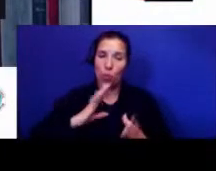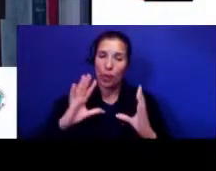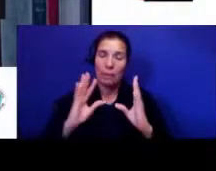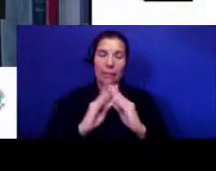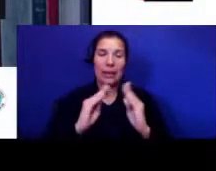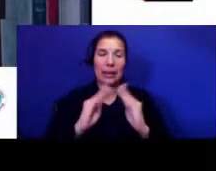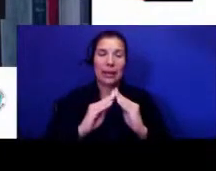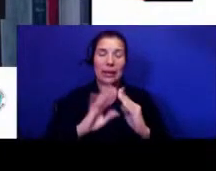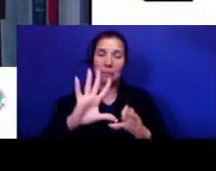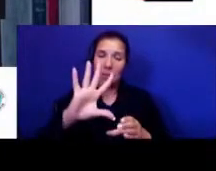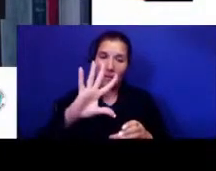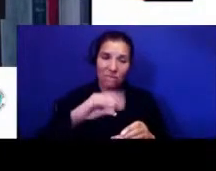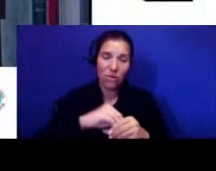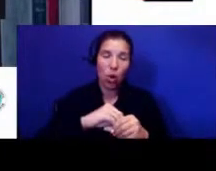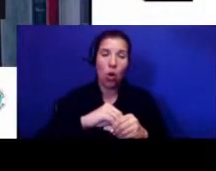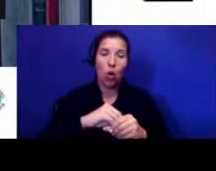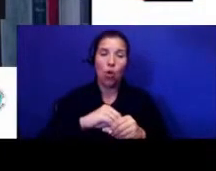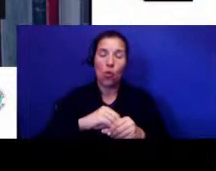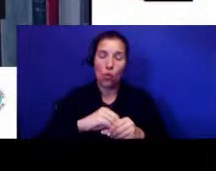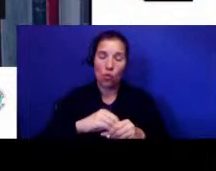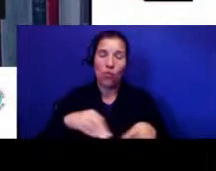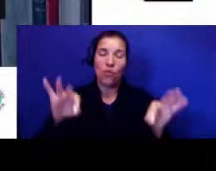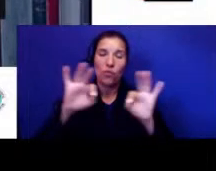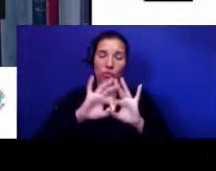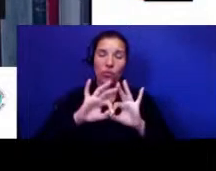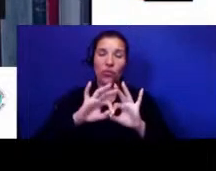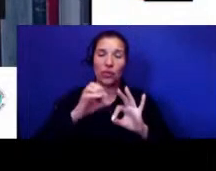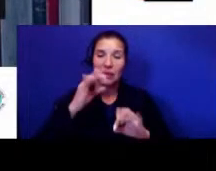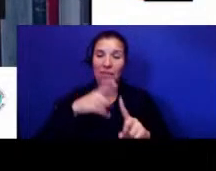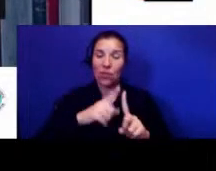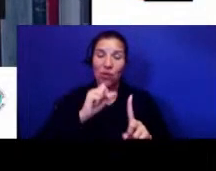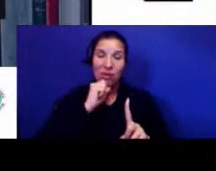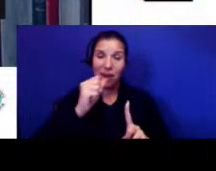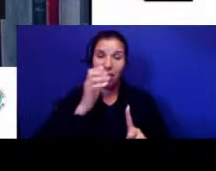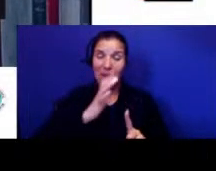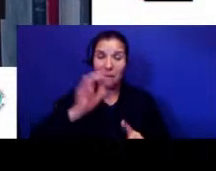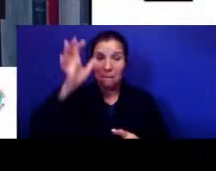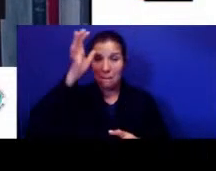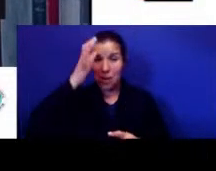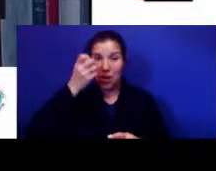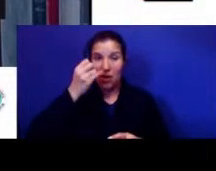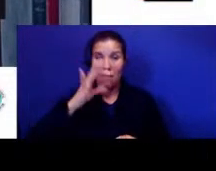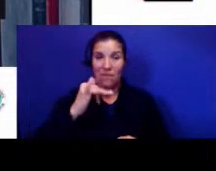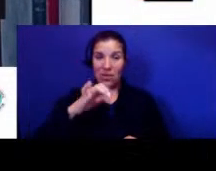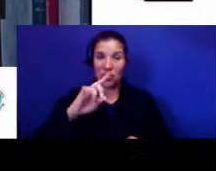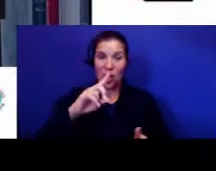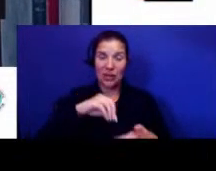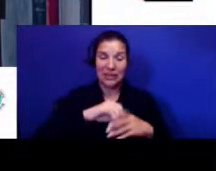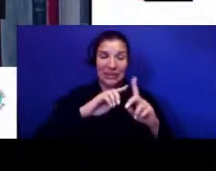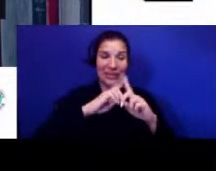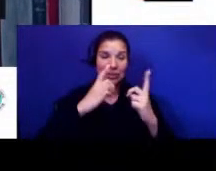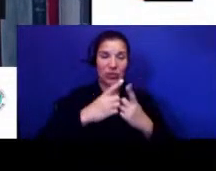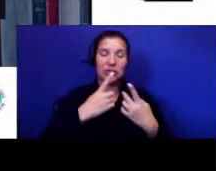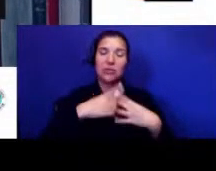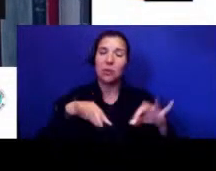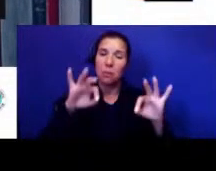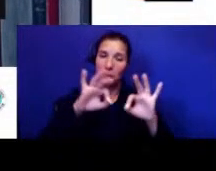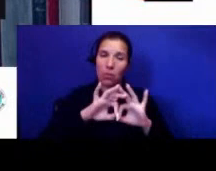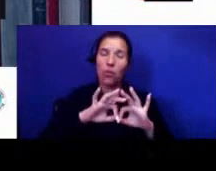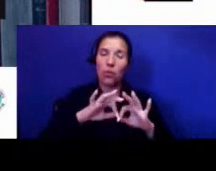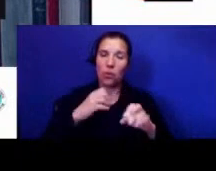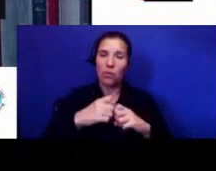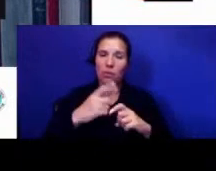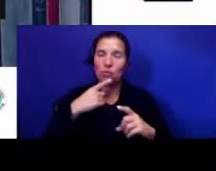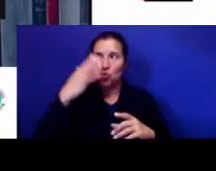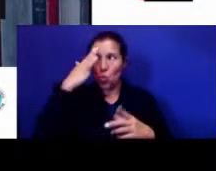Be involved. If you are not a parent of a child in the district, then definitely make sure you're abreast of what